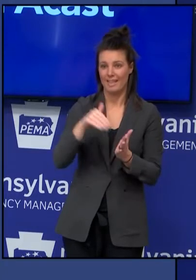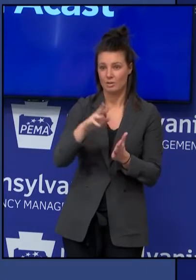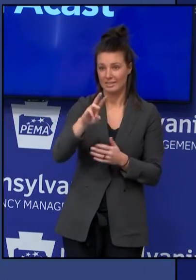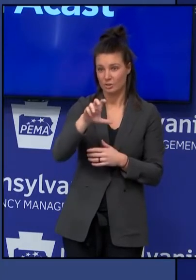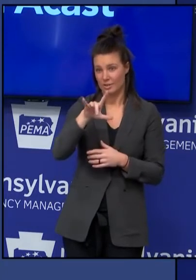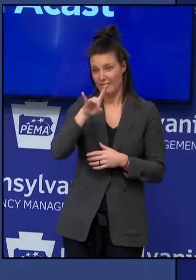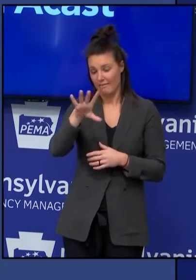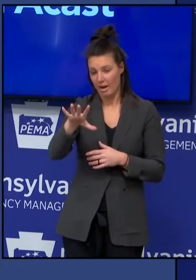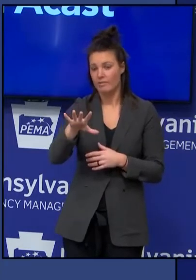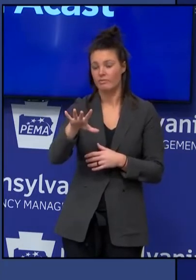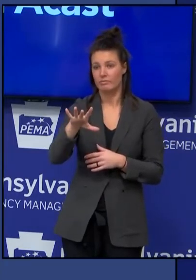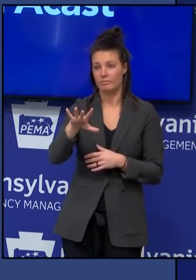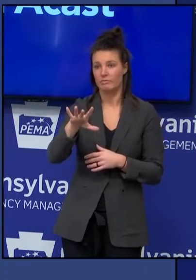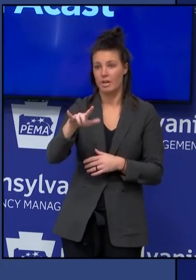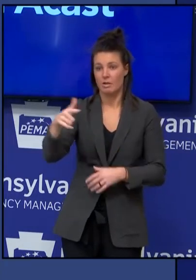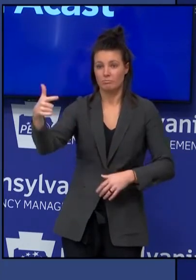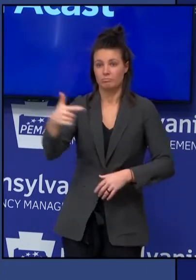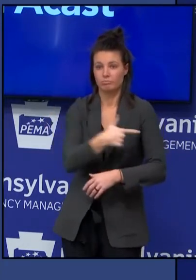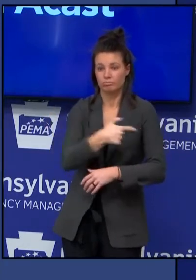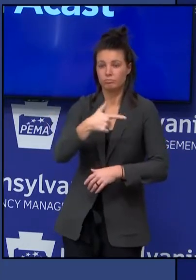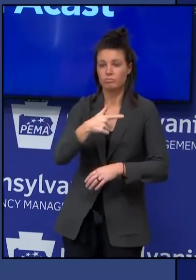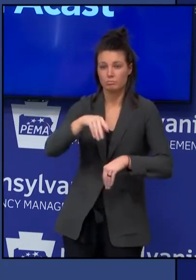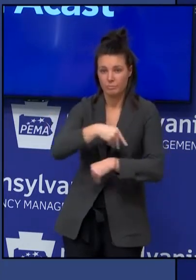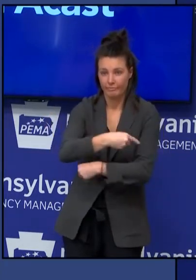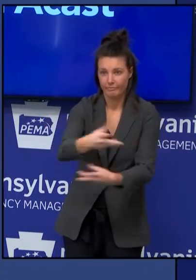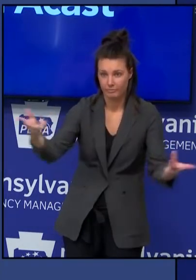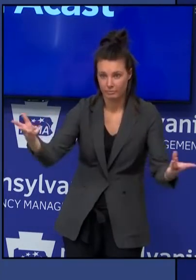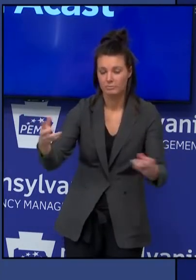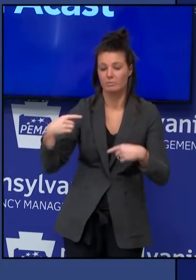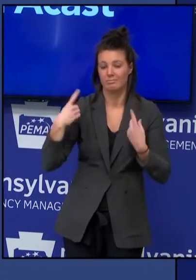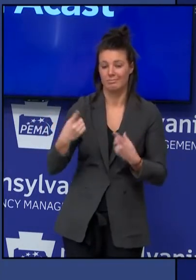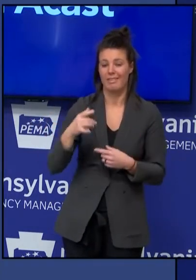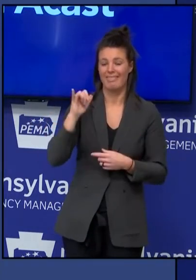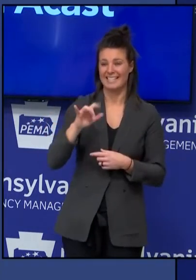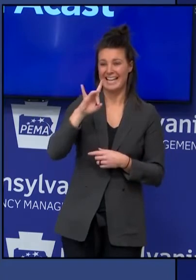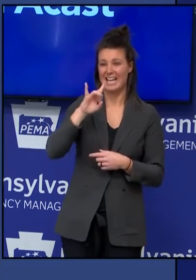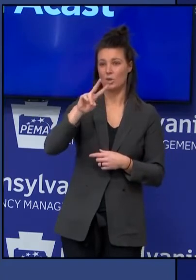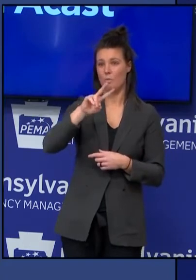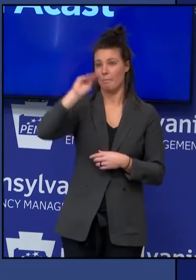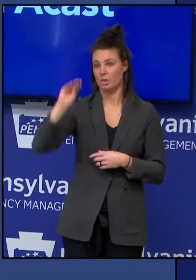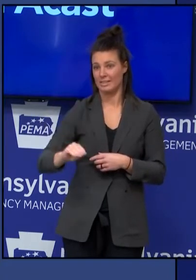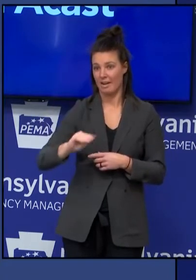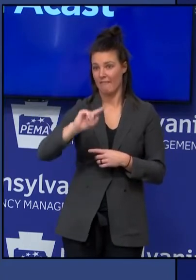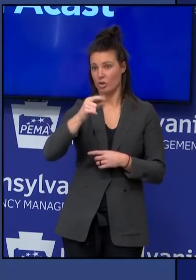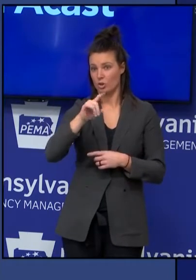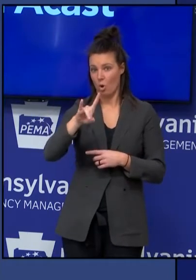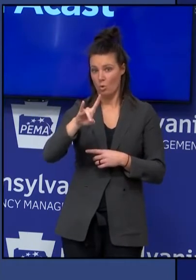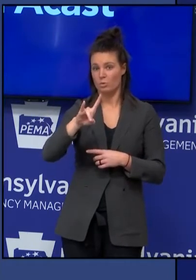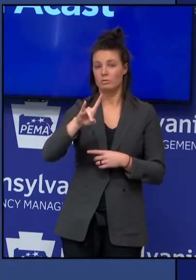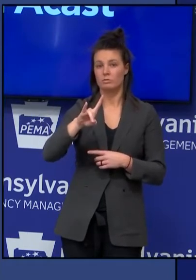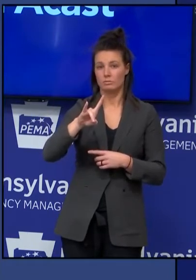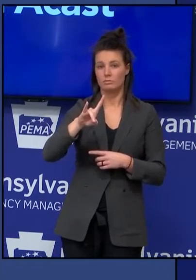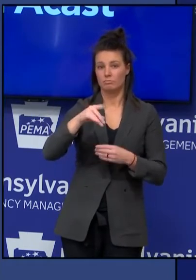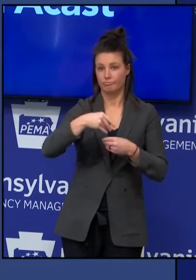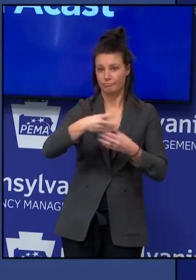1,749,949 doses have been administered by local vaccine providers. That's 82% of first doses being